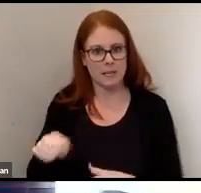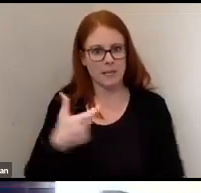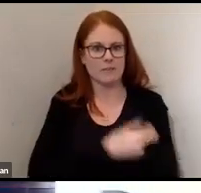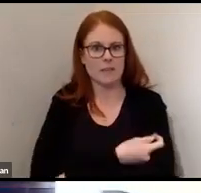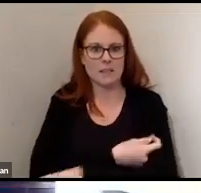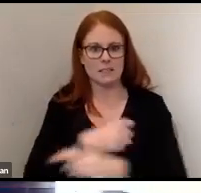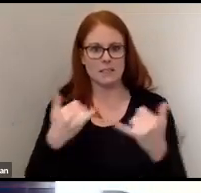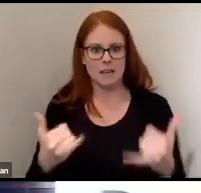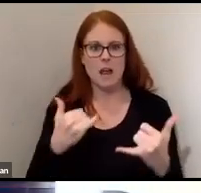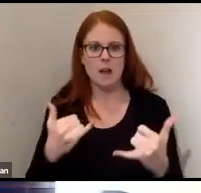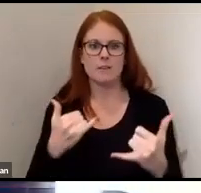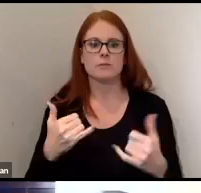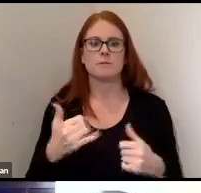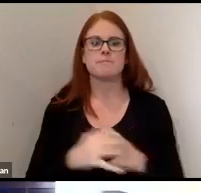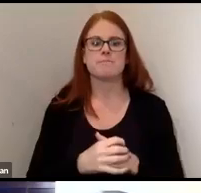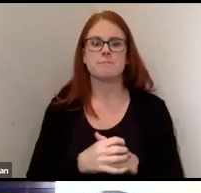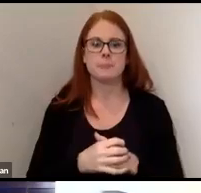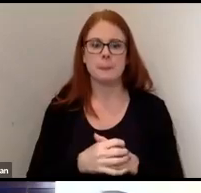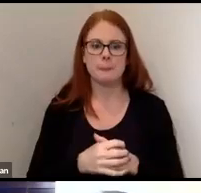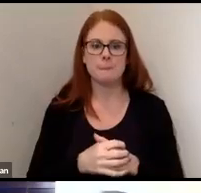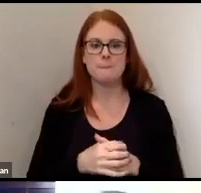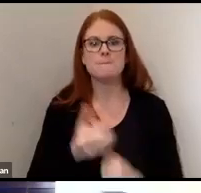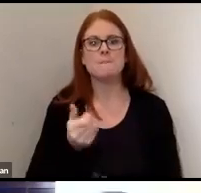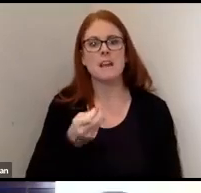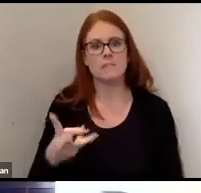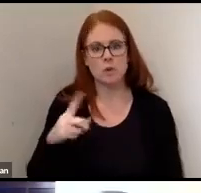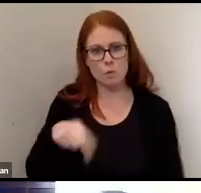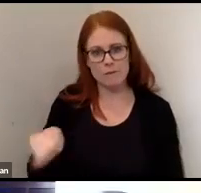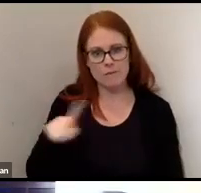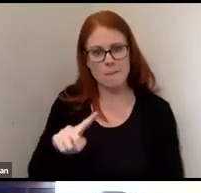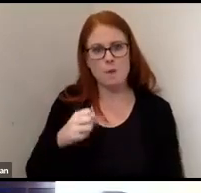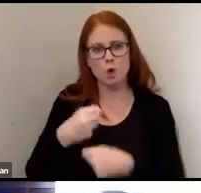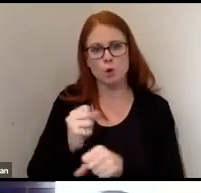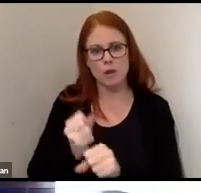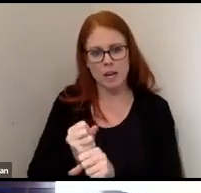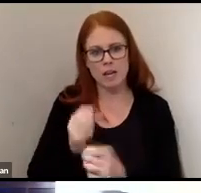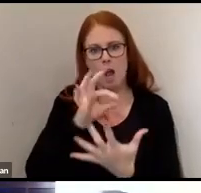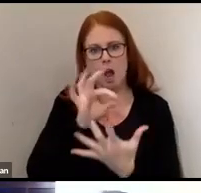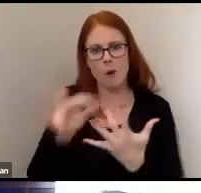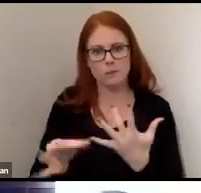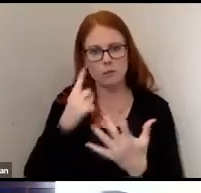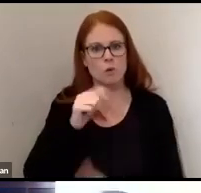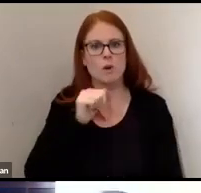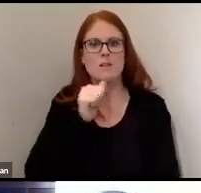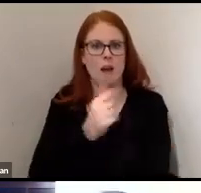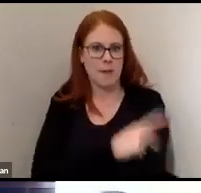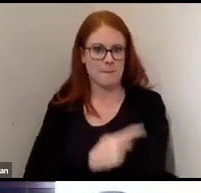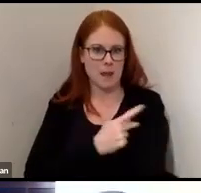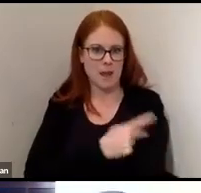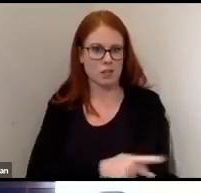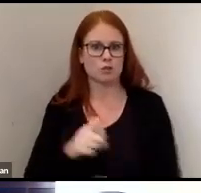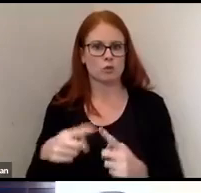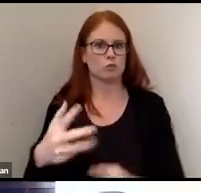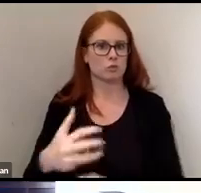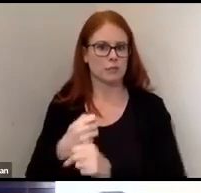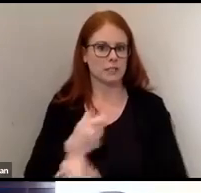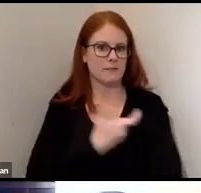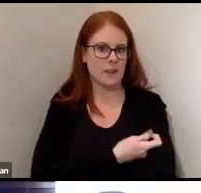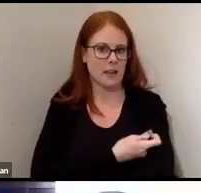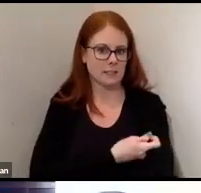quick answer to that is a few of them are creating options for non-patients